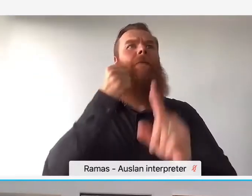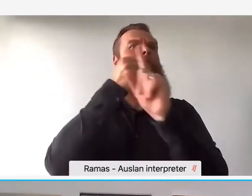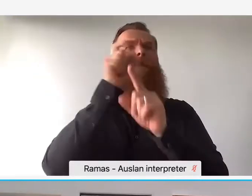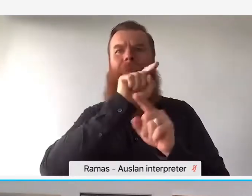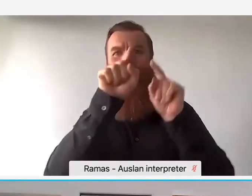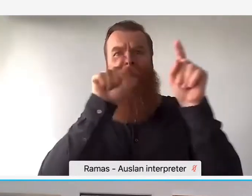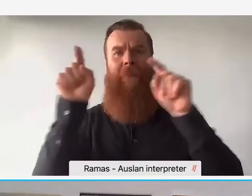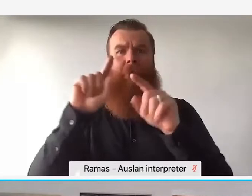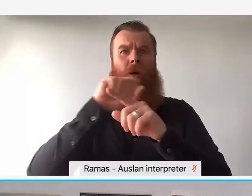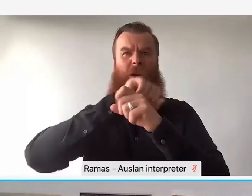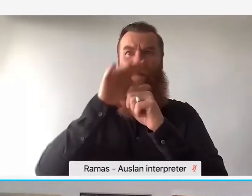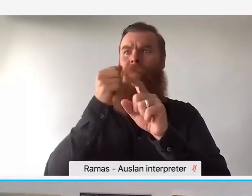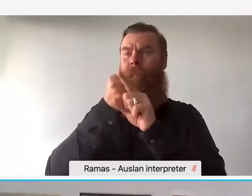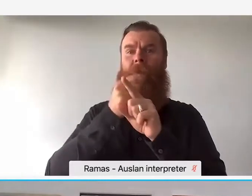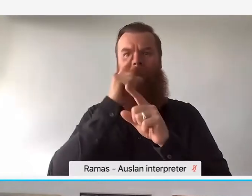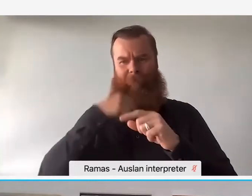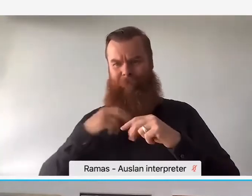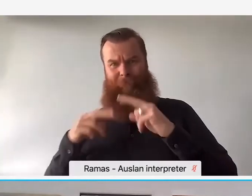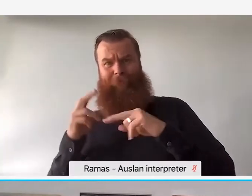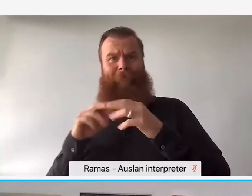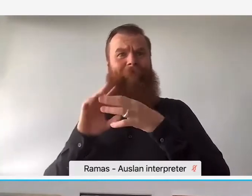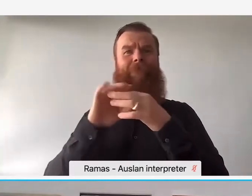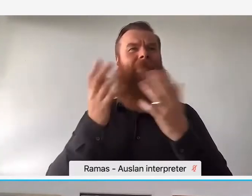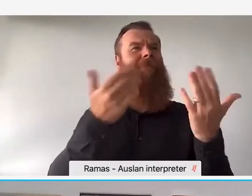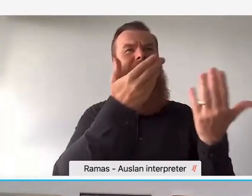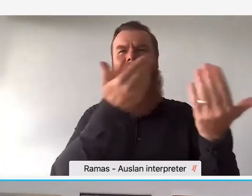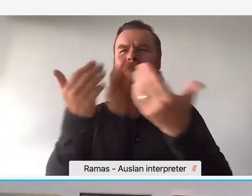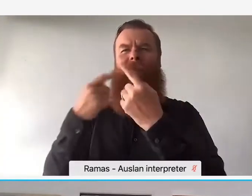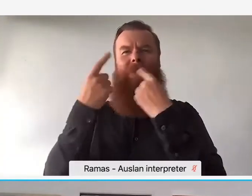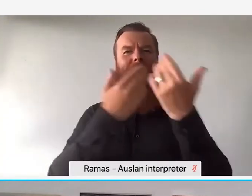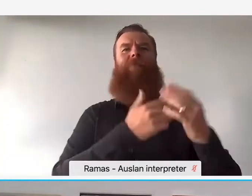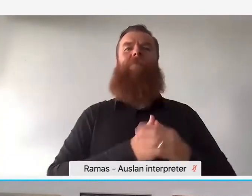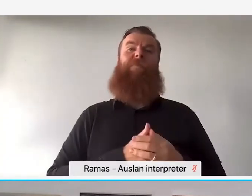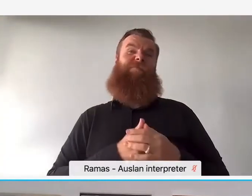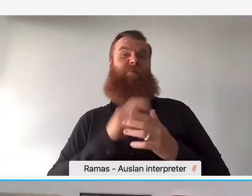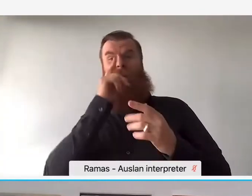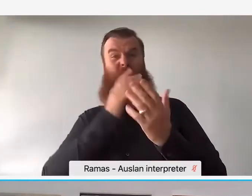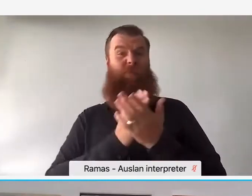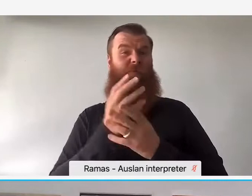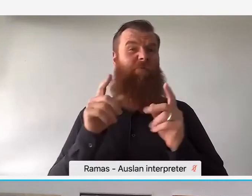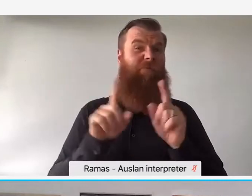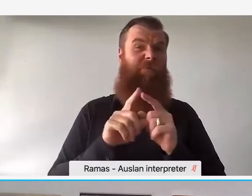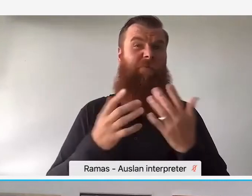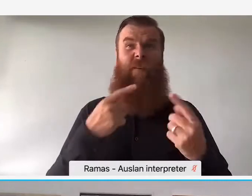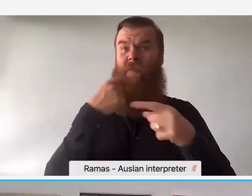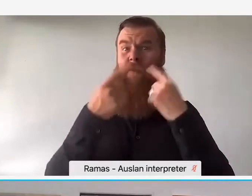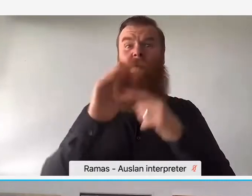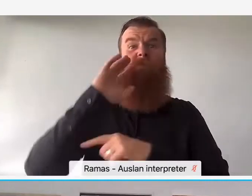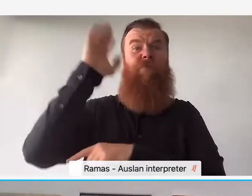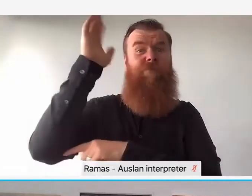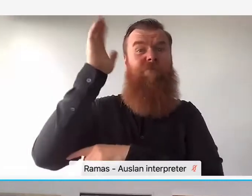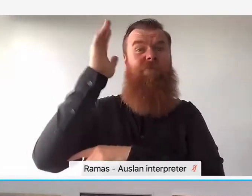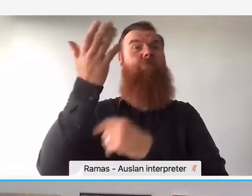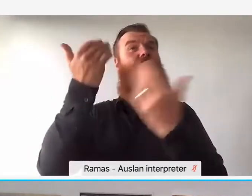workforce. And that can be through a number of methods. So it can be conducting information sessions, just